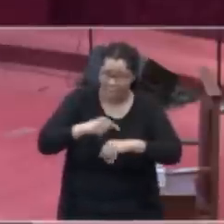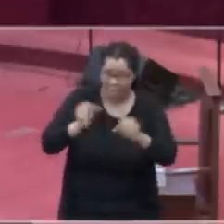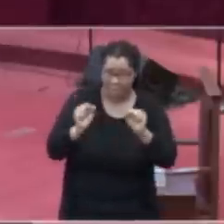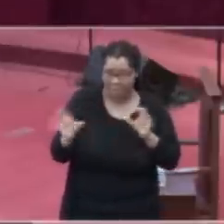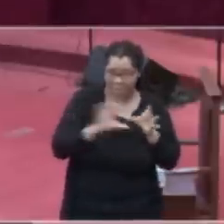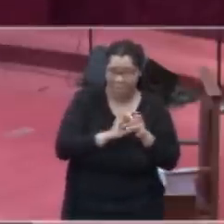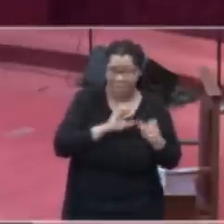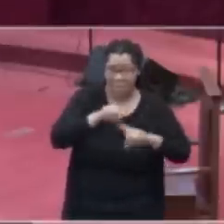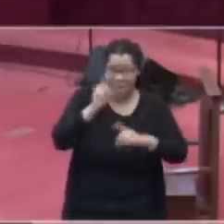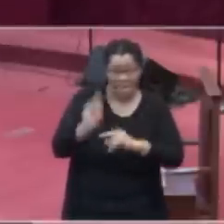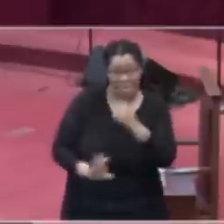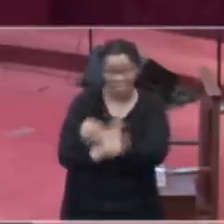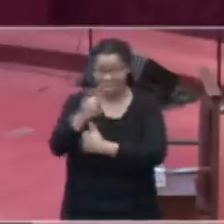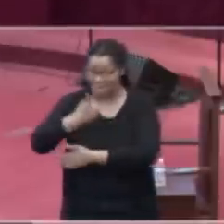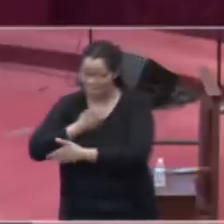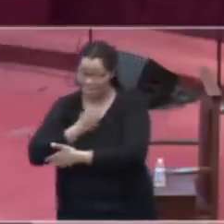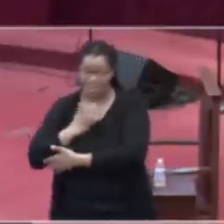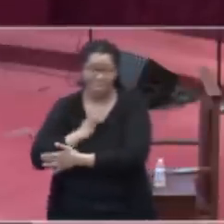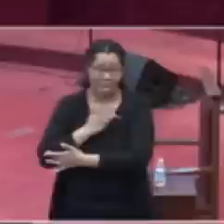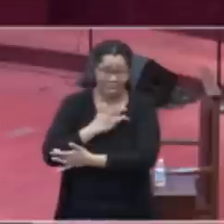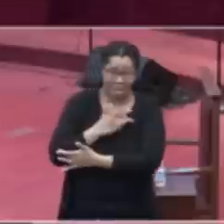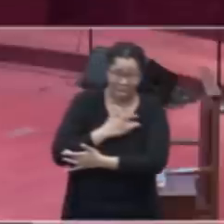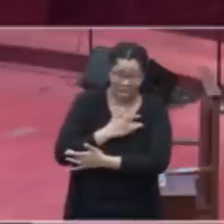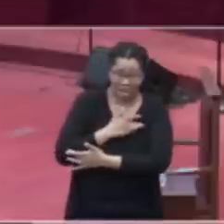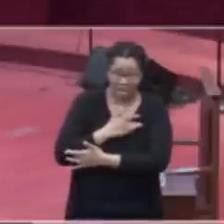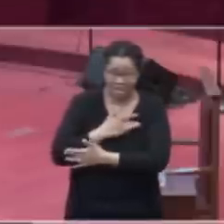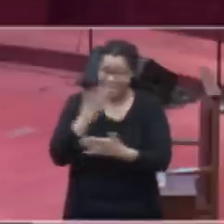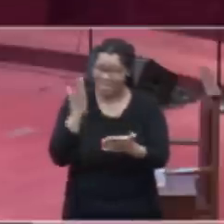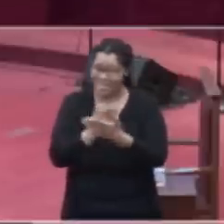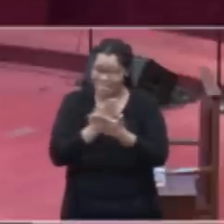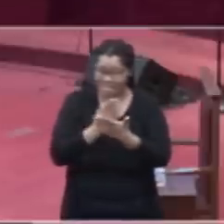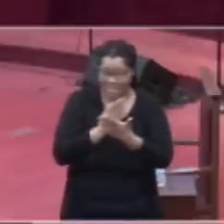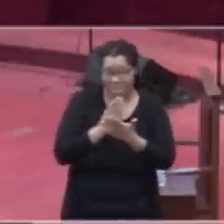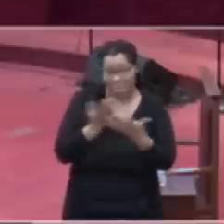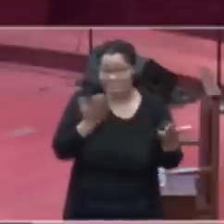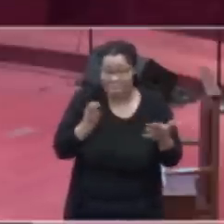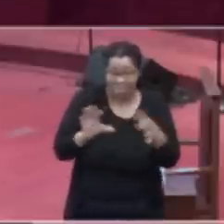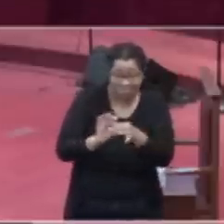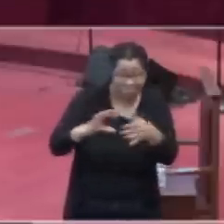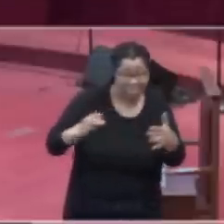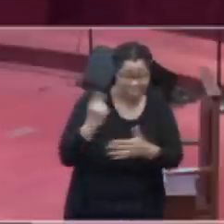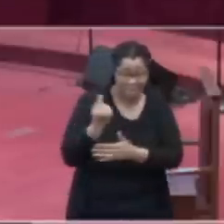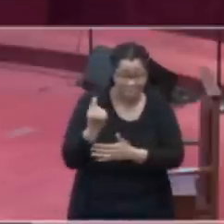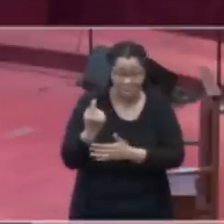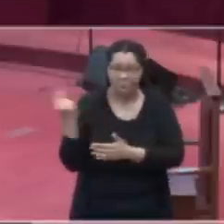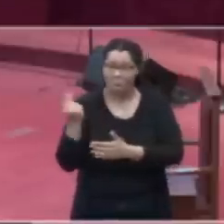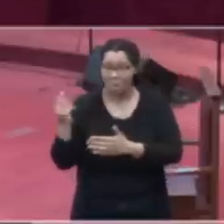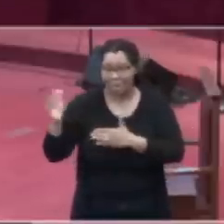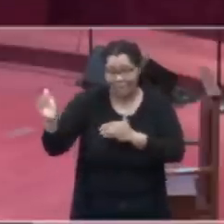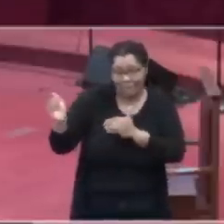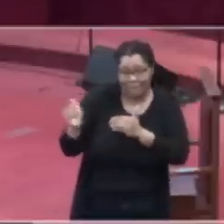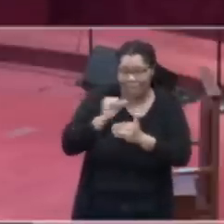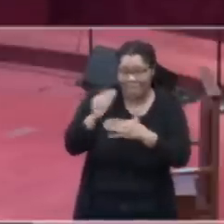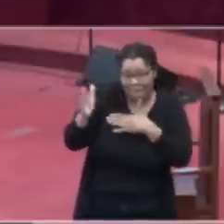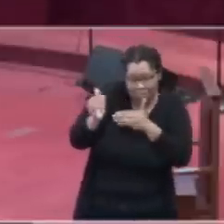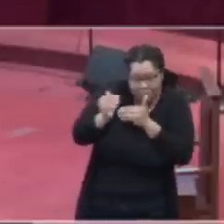have to protect my heart and shut the door and let somebody live on proximity but not in sacred